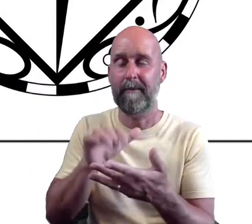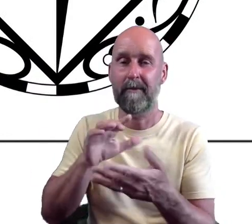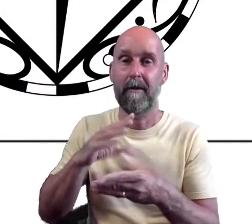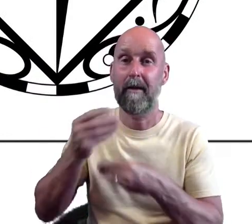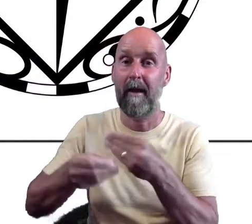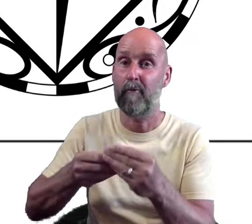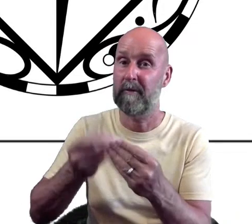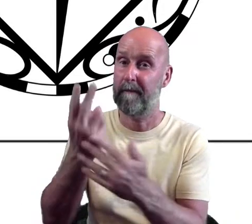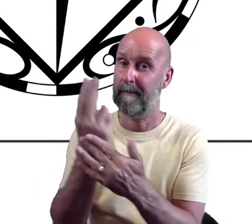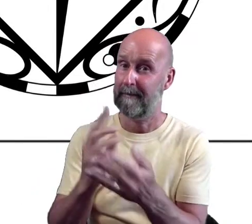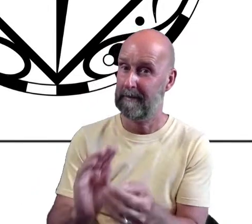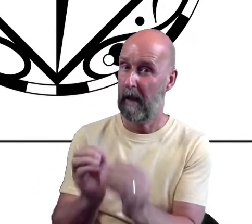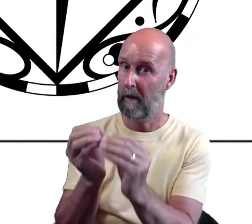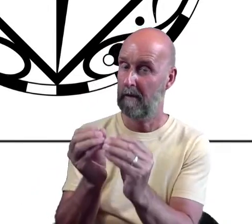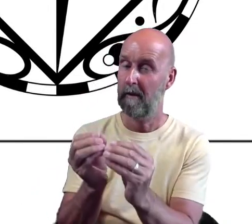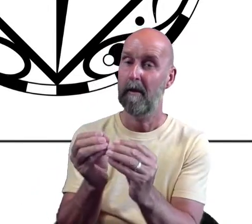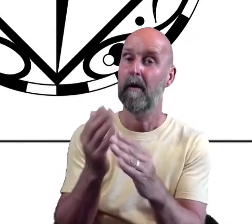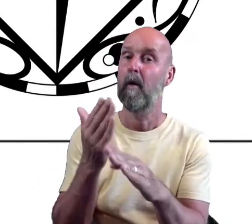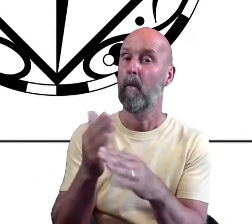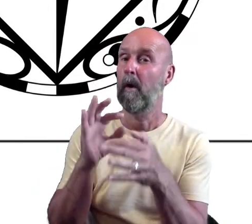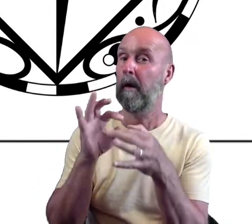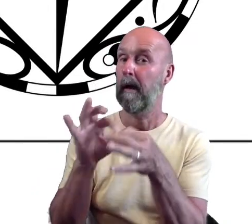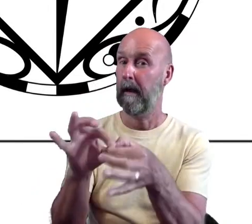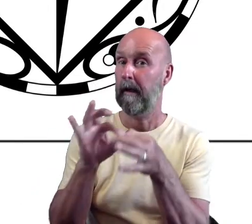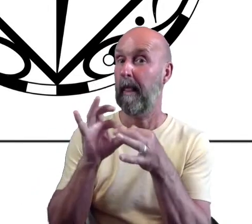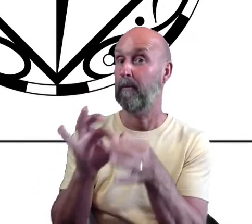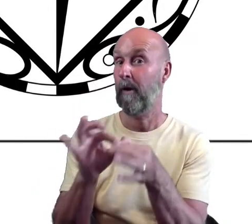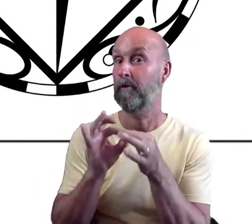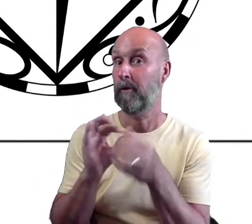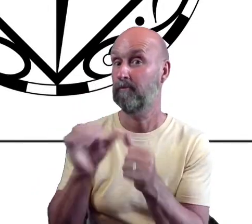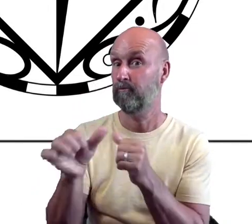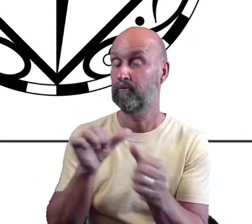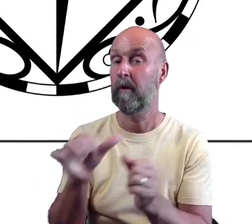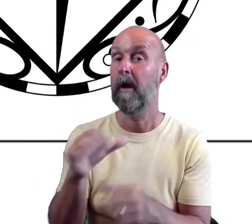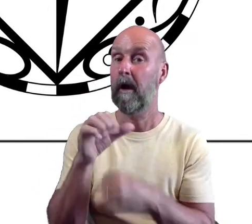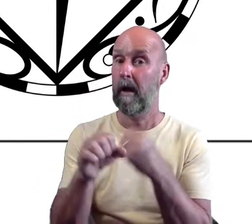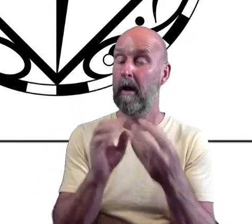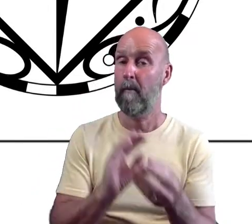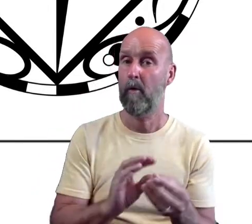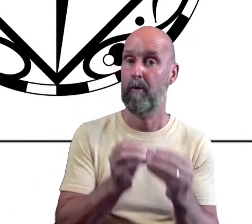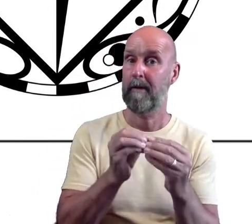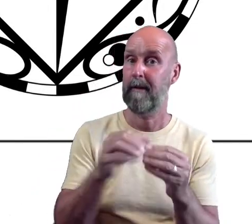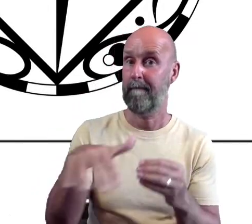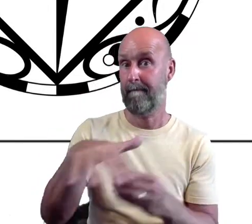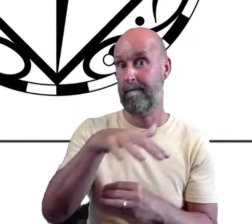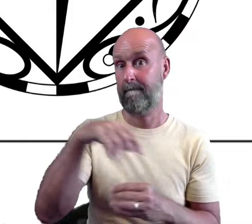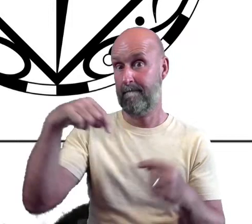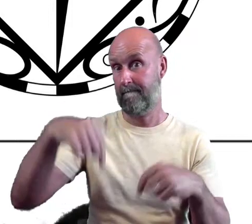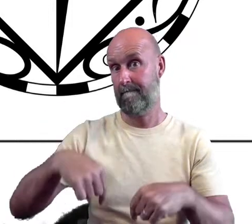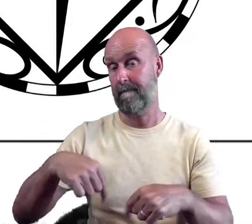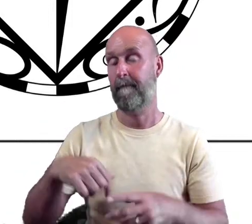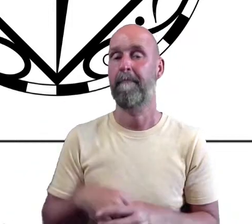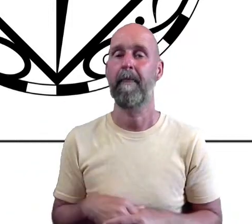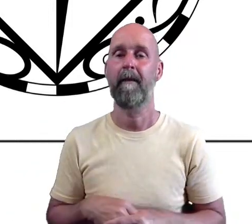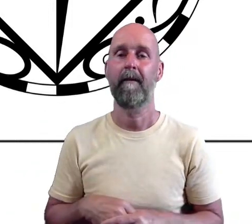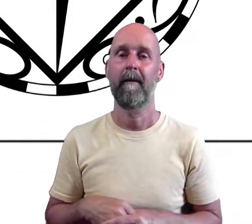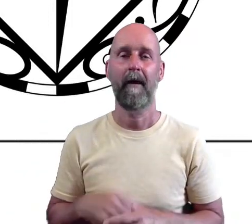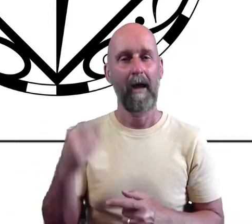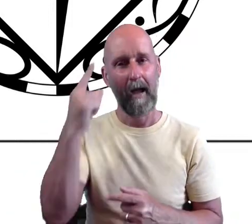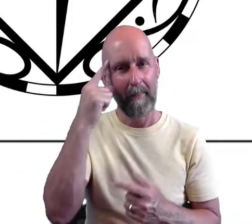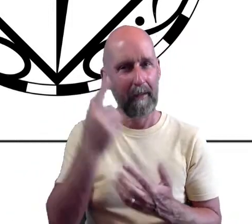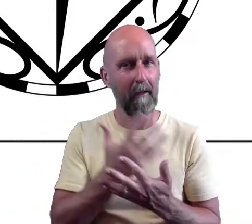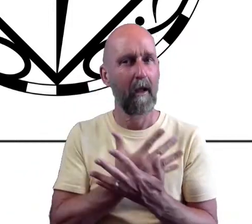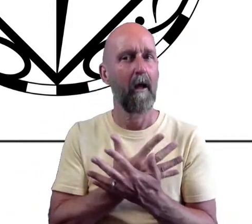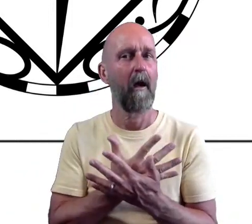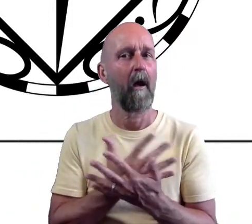Really open to collaboration, and I'm really looking to do more like creative work in this space. So yeah, and I think there's a lot more room in